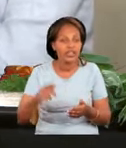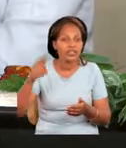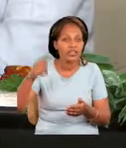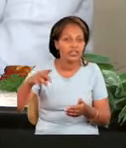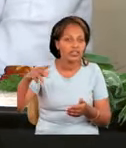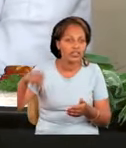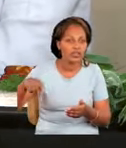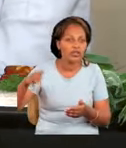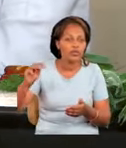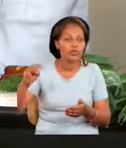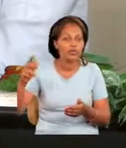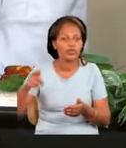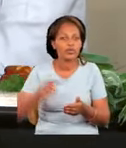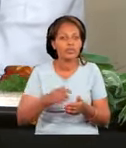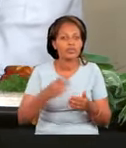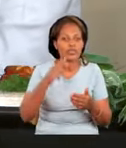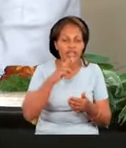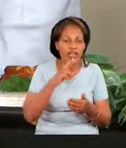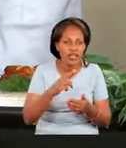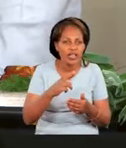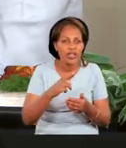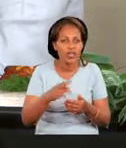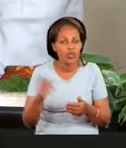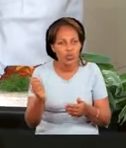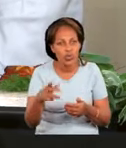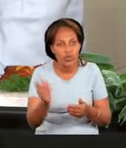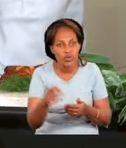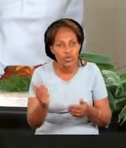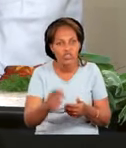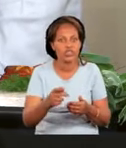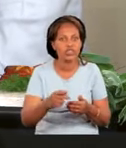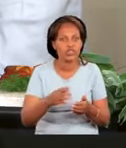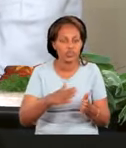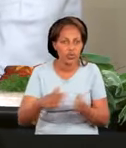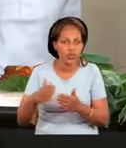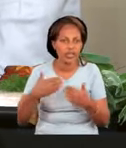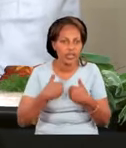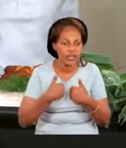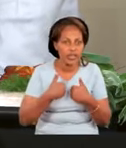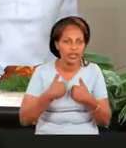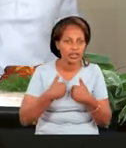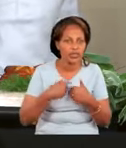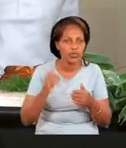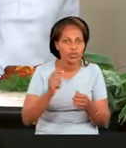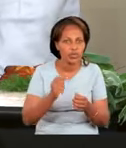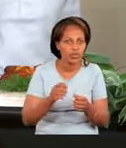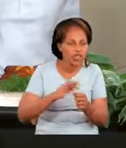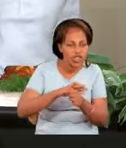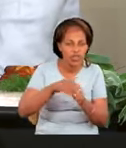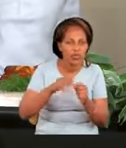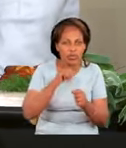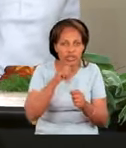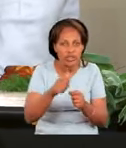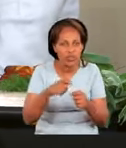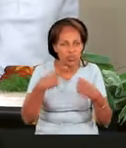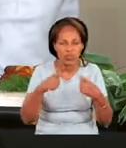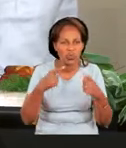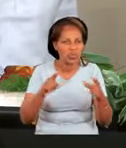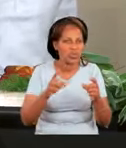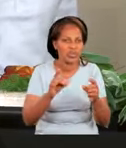Gymnosperms also produce seeds, but the seeds are not covered by fruits, or because they don't